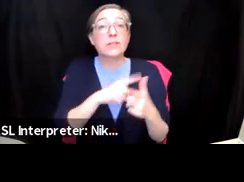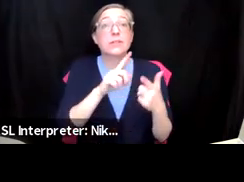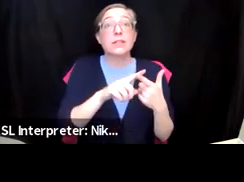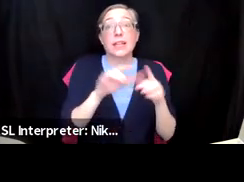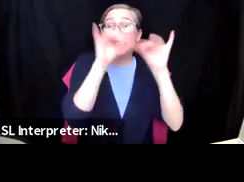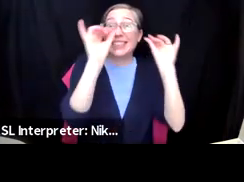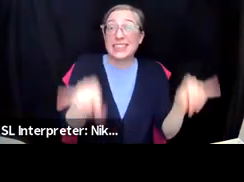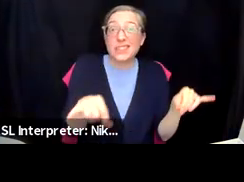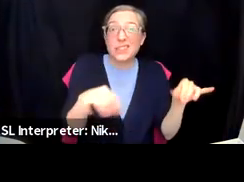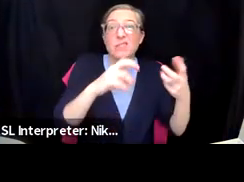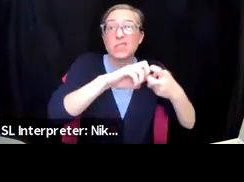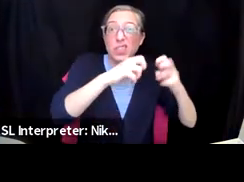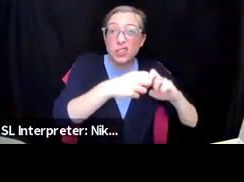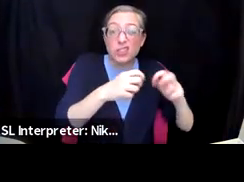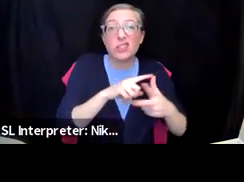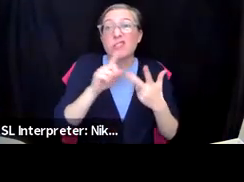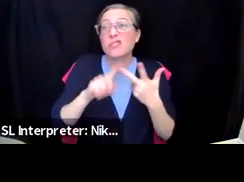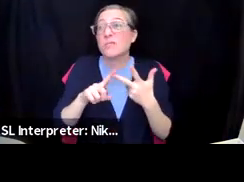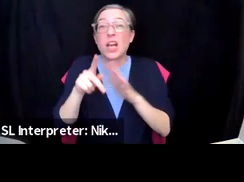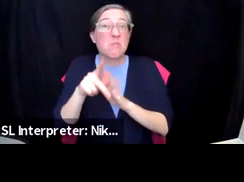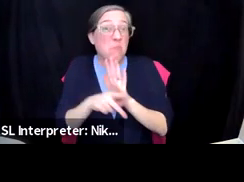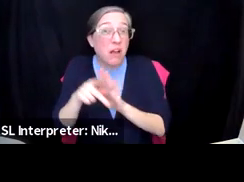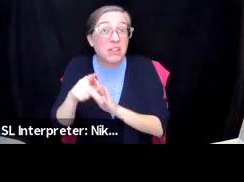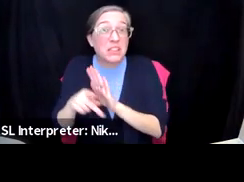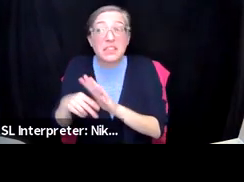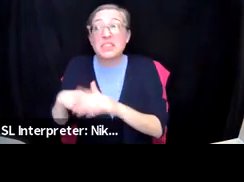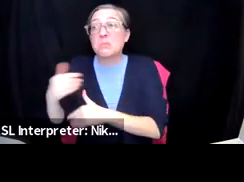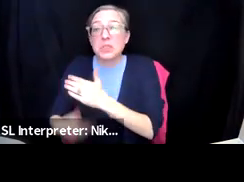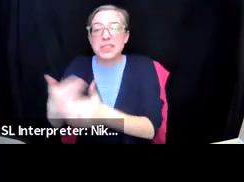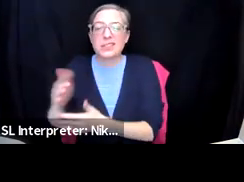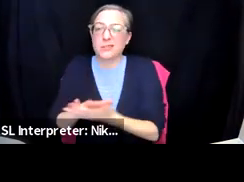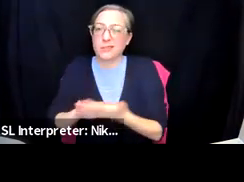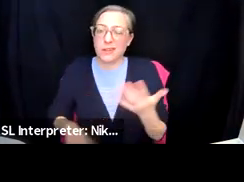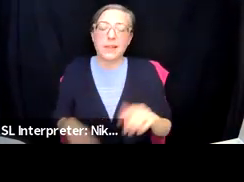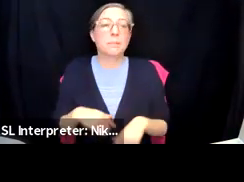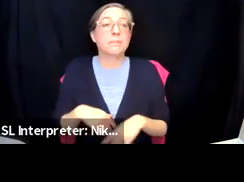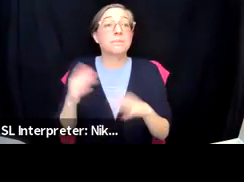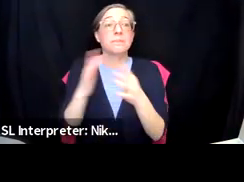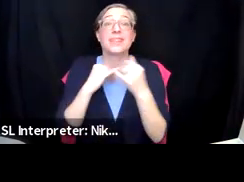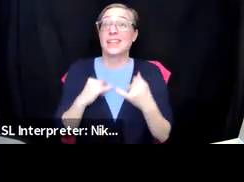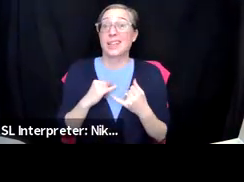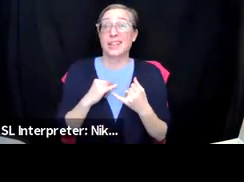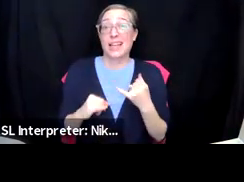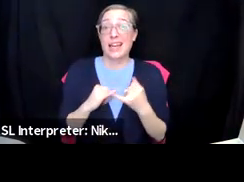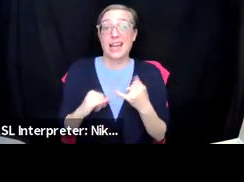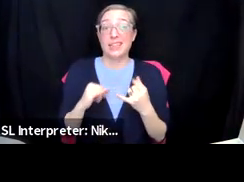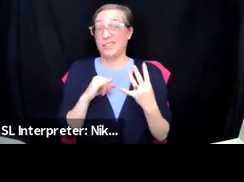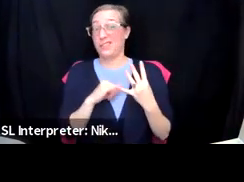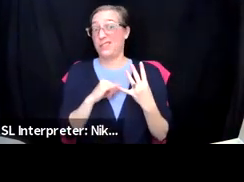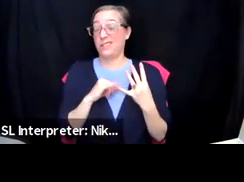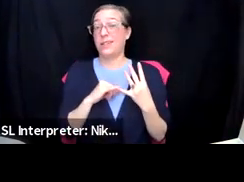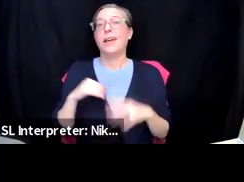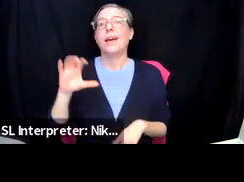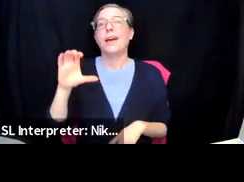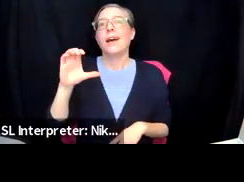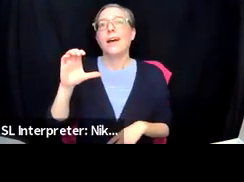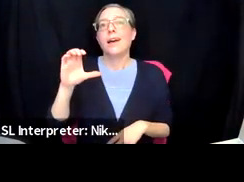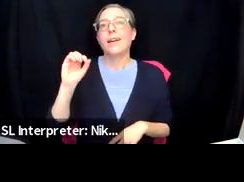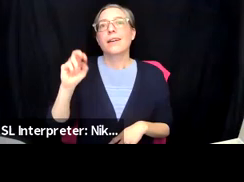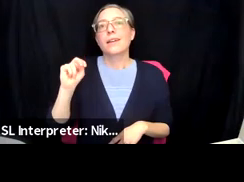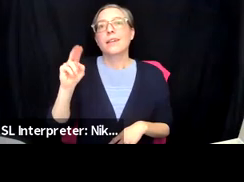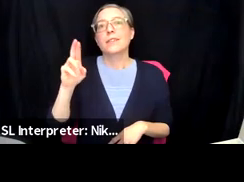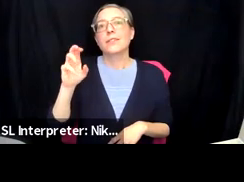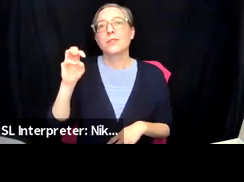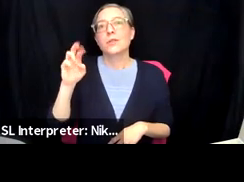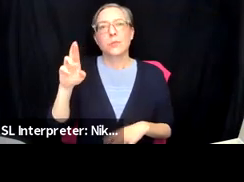procedures, all that good stuff. And last but not least is our consumer review. We have found this